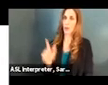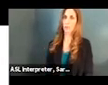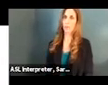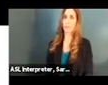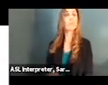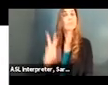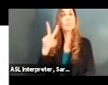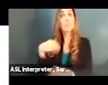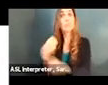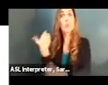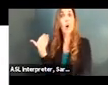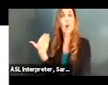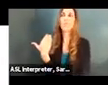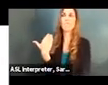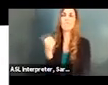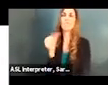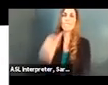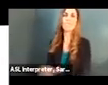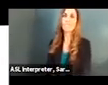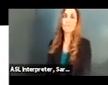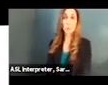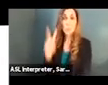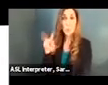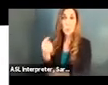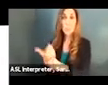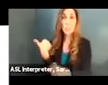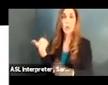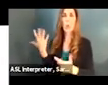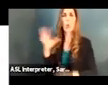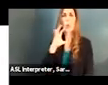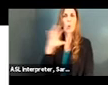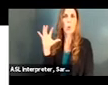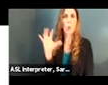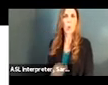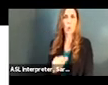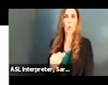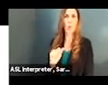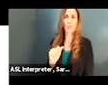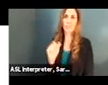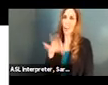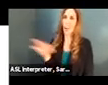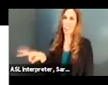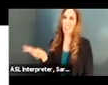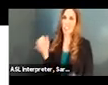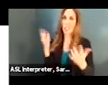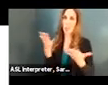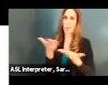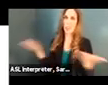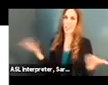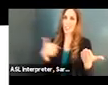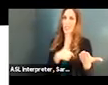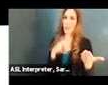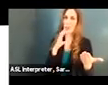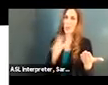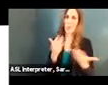ago. 2 years ago, we had a very outdated lending library, and most of the stuff that we had to lend